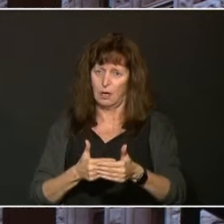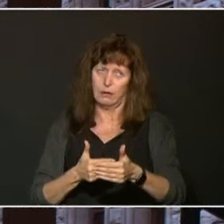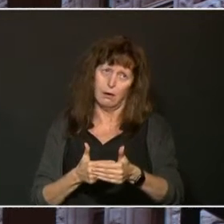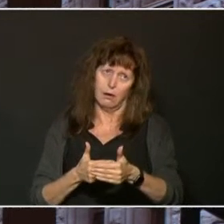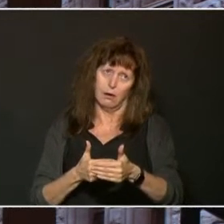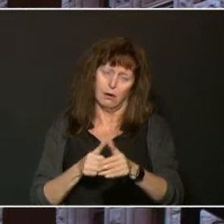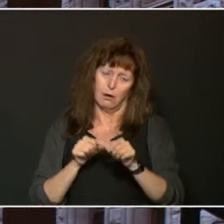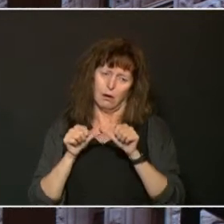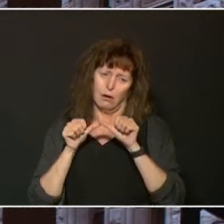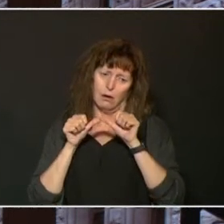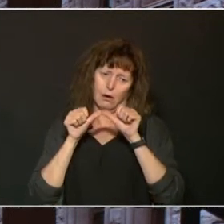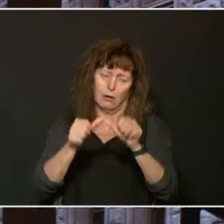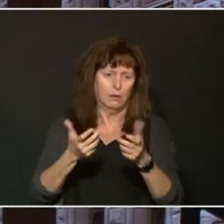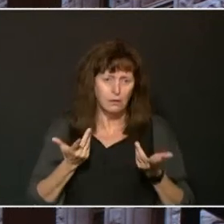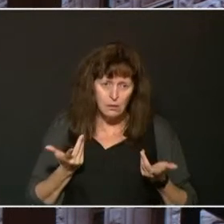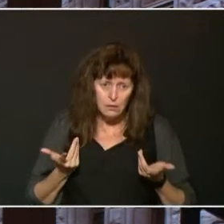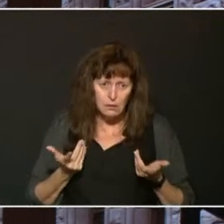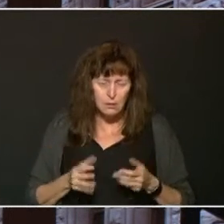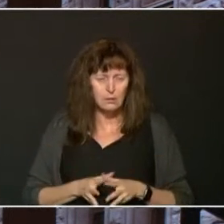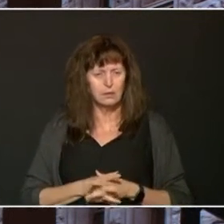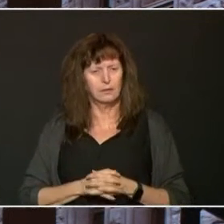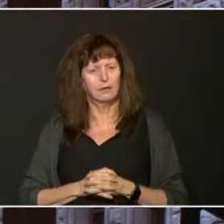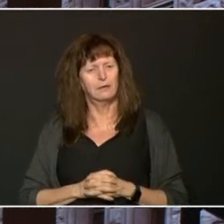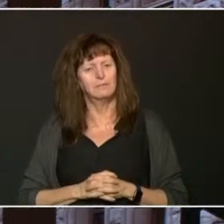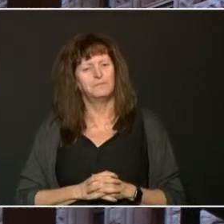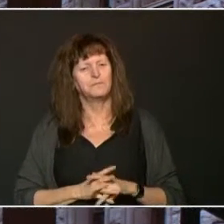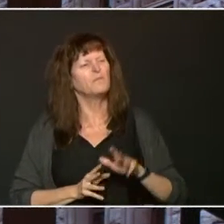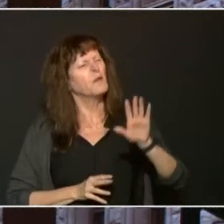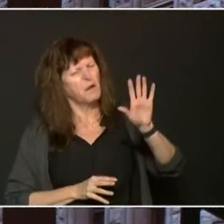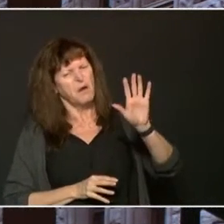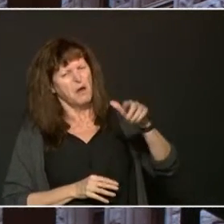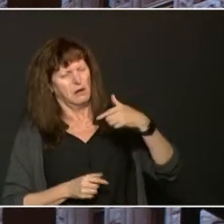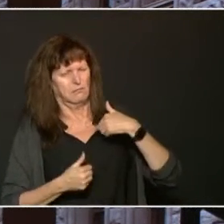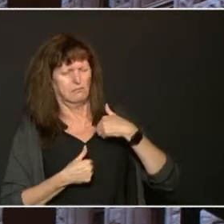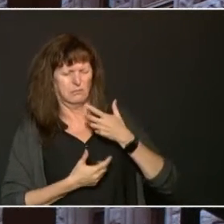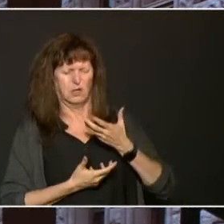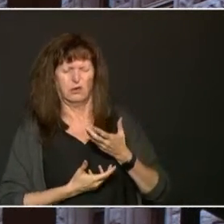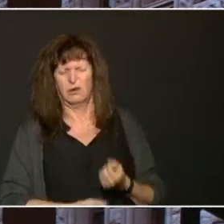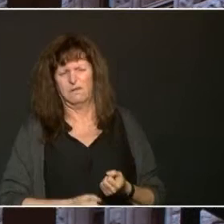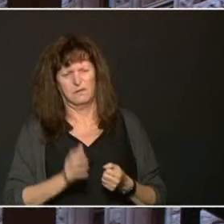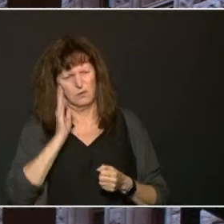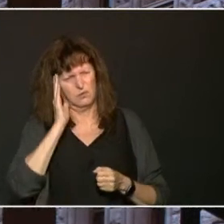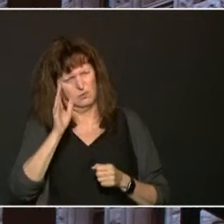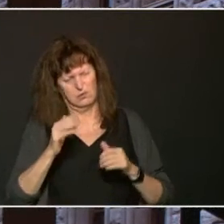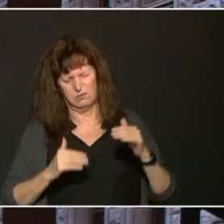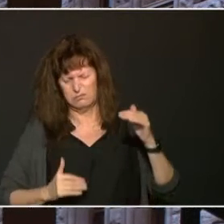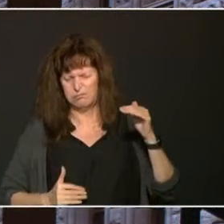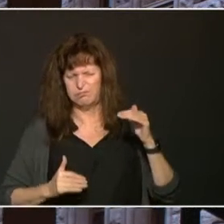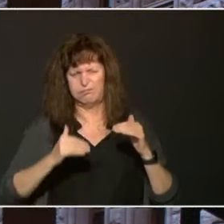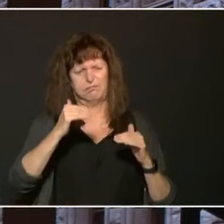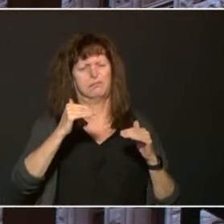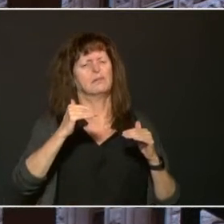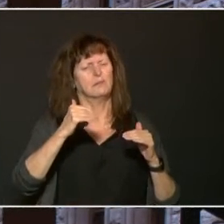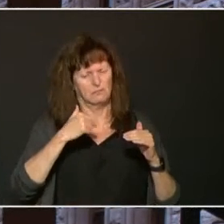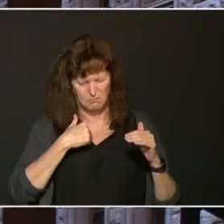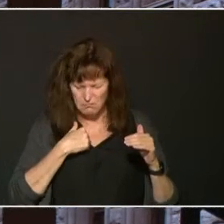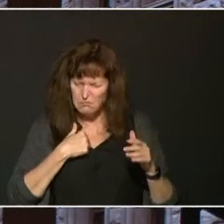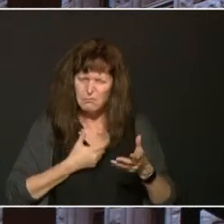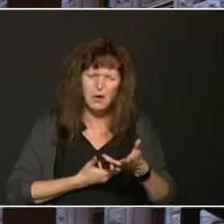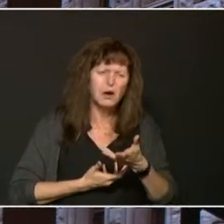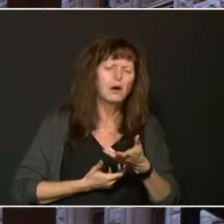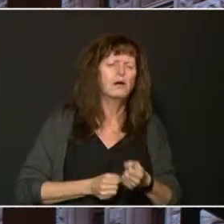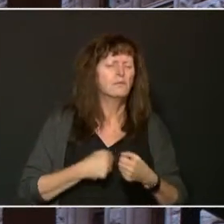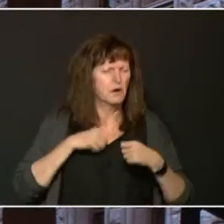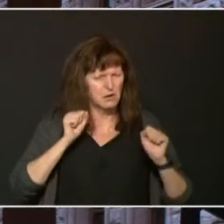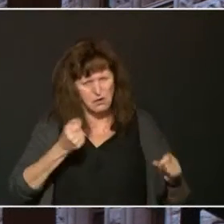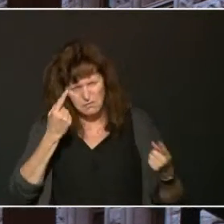Well, I have complete confidence in Ontarians coming forward and getting immunized. I absolutely think that this rate is achievable. As I said, we're at 78. We need 2